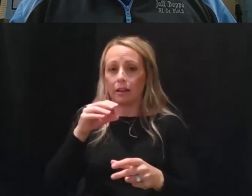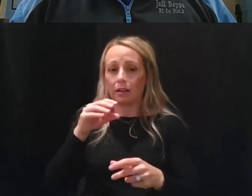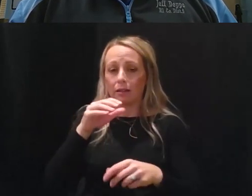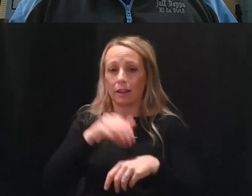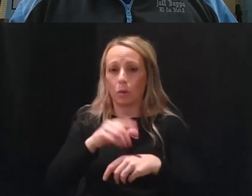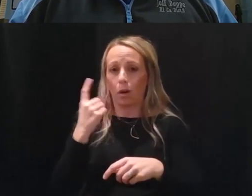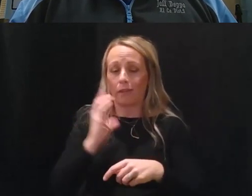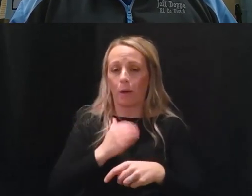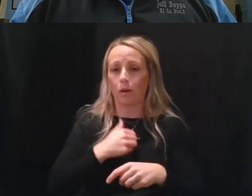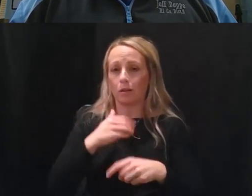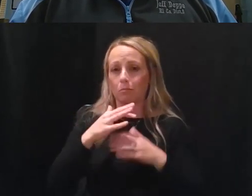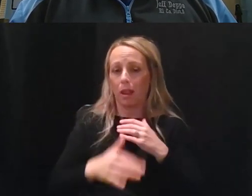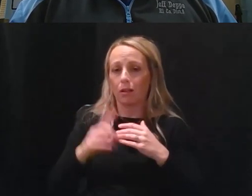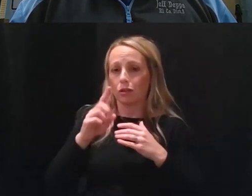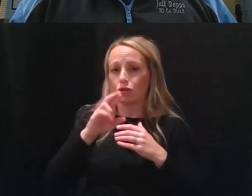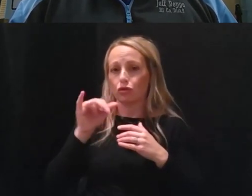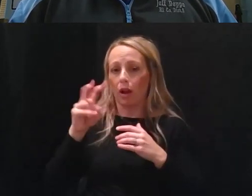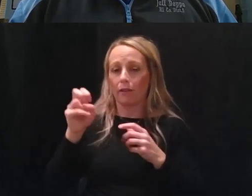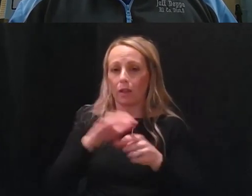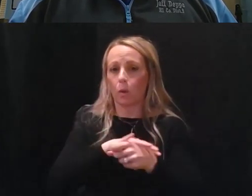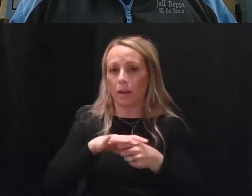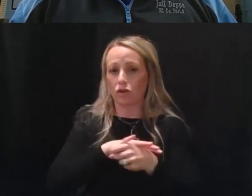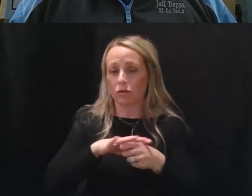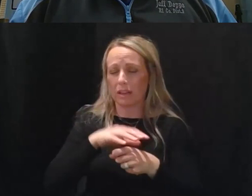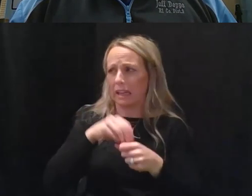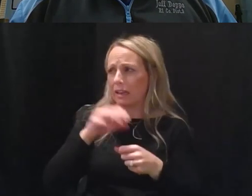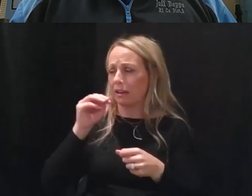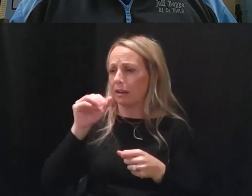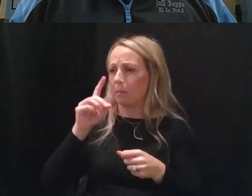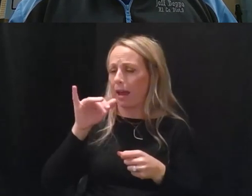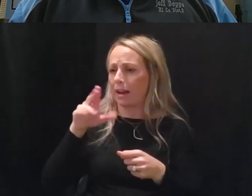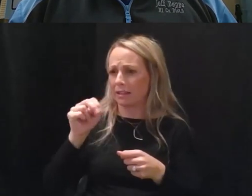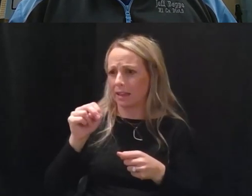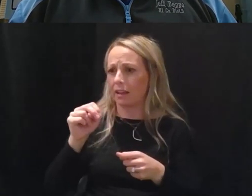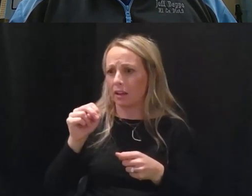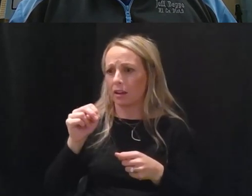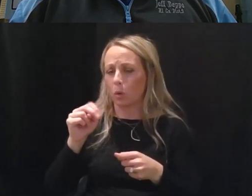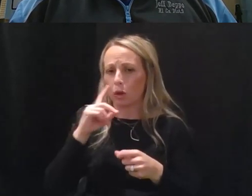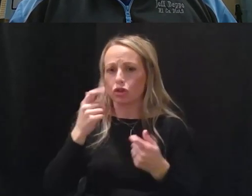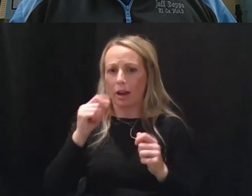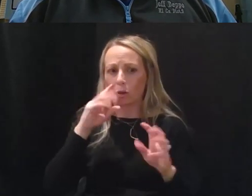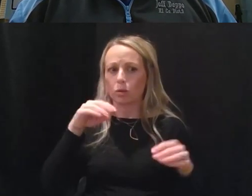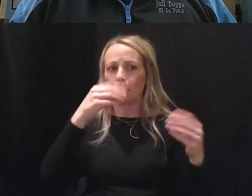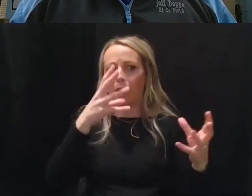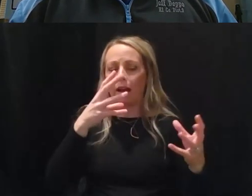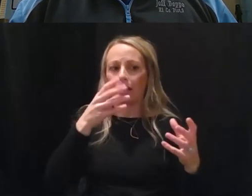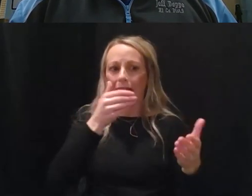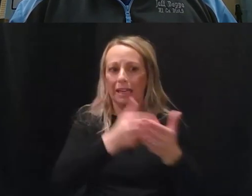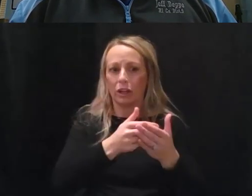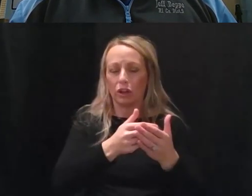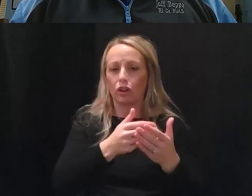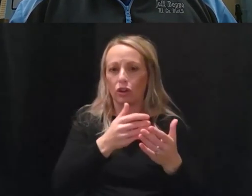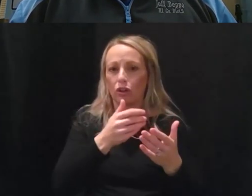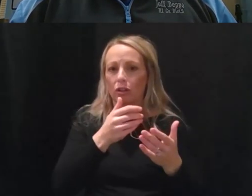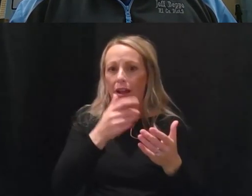Madison, Wisconsin, we recently started supplying, well, it's been about a year, the hospital up there. We don't have a donor center yet, so every Tuesday we're going